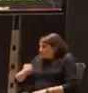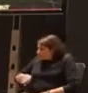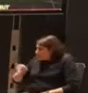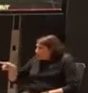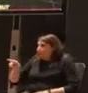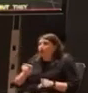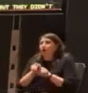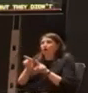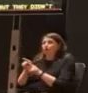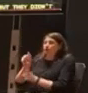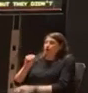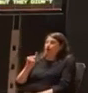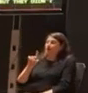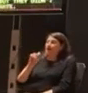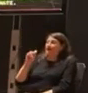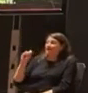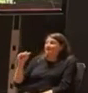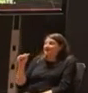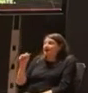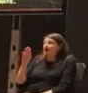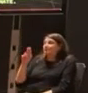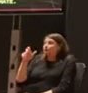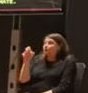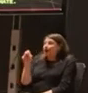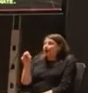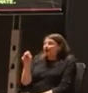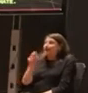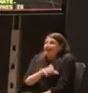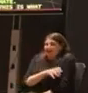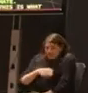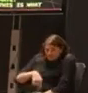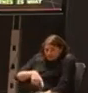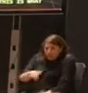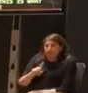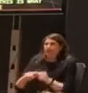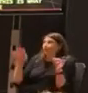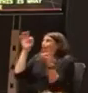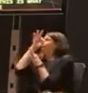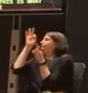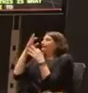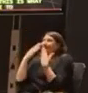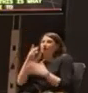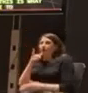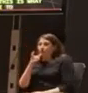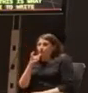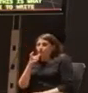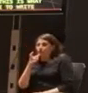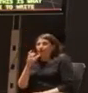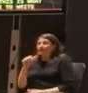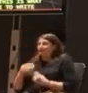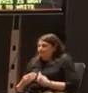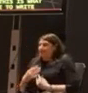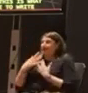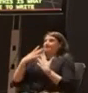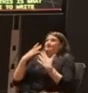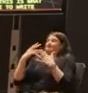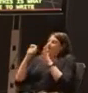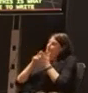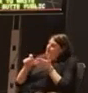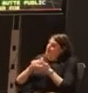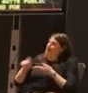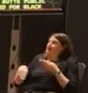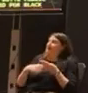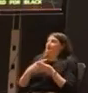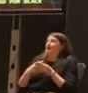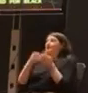a clue. This is what inspired me to write Tribute, Public Places Named for Black People in